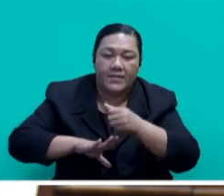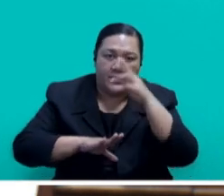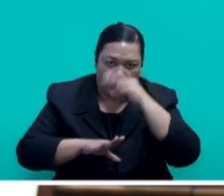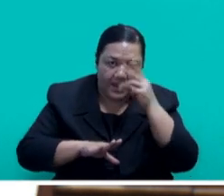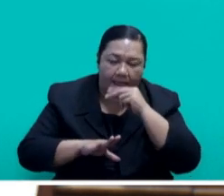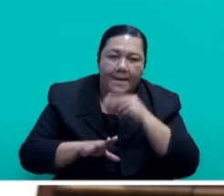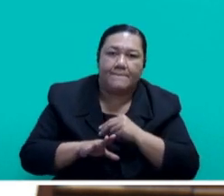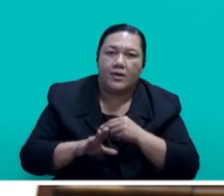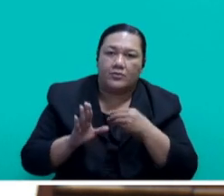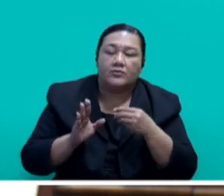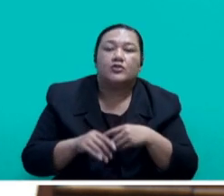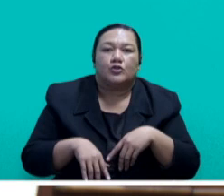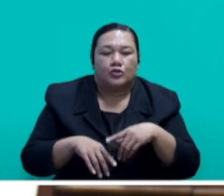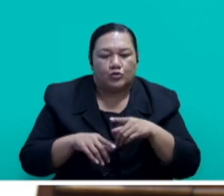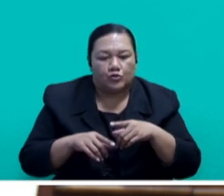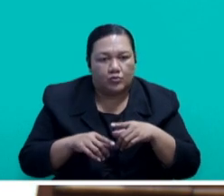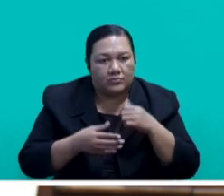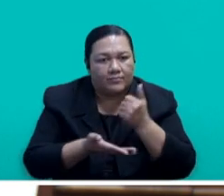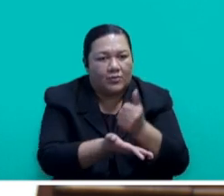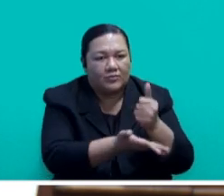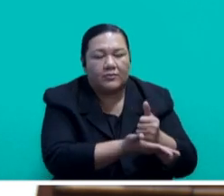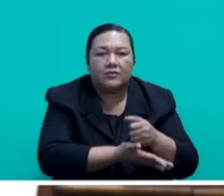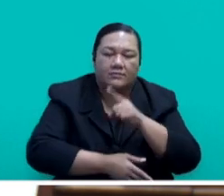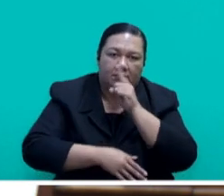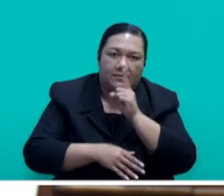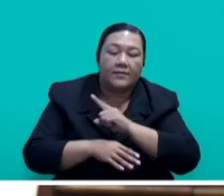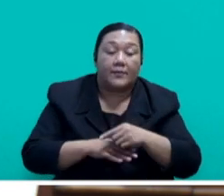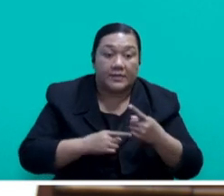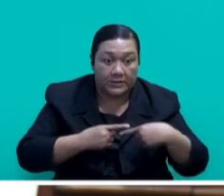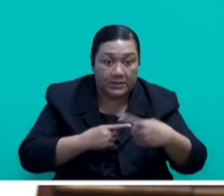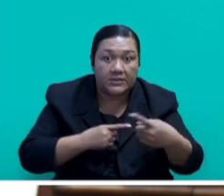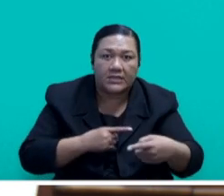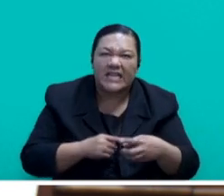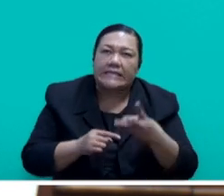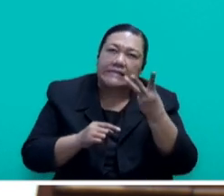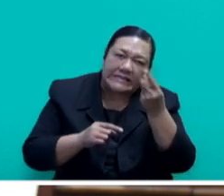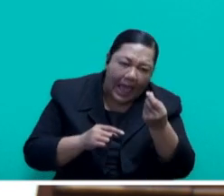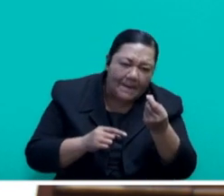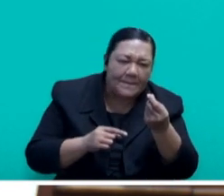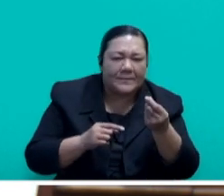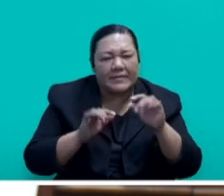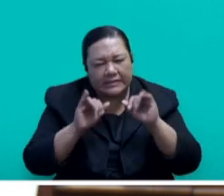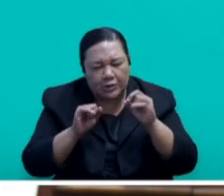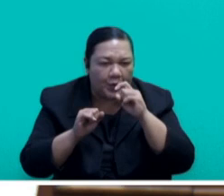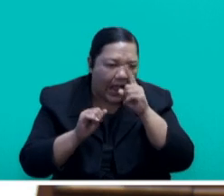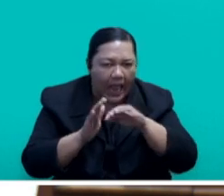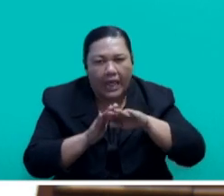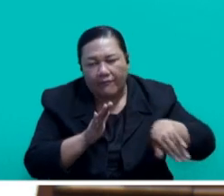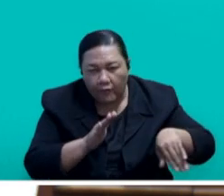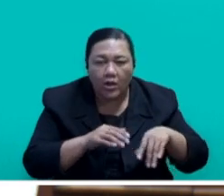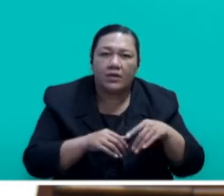It is caused by unsustainable debt levels, some of which we couldn't avoid, and the shocking